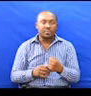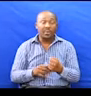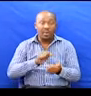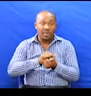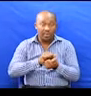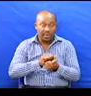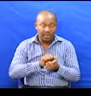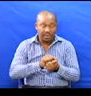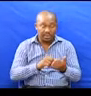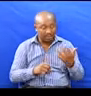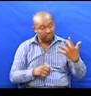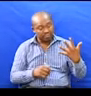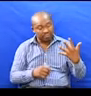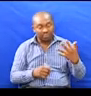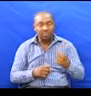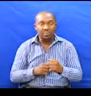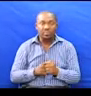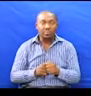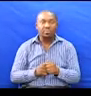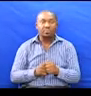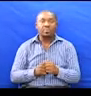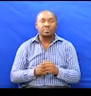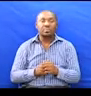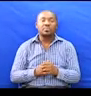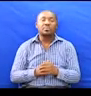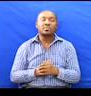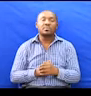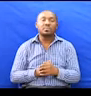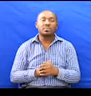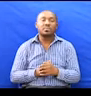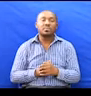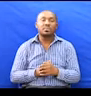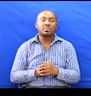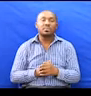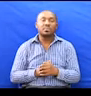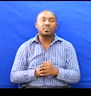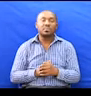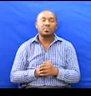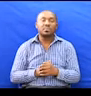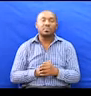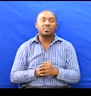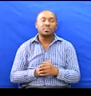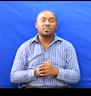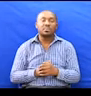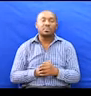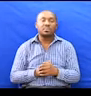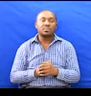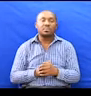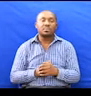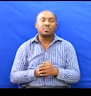under high temperature. The first one, they are colorless crystalline. They've got no color. And the fifth one, they are neutral